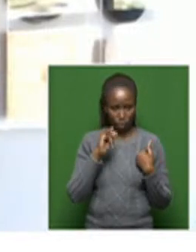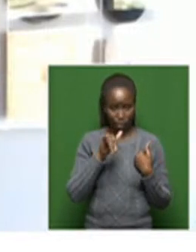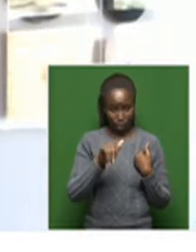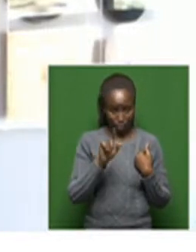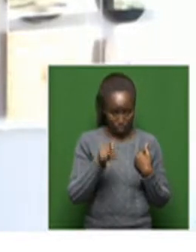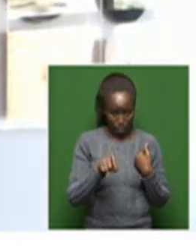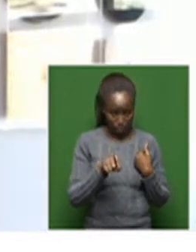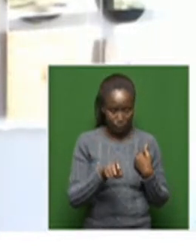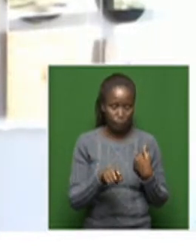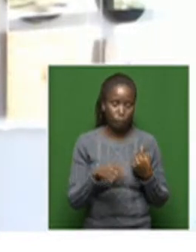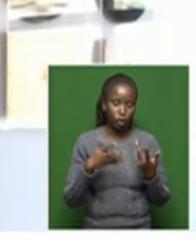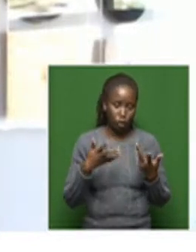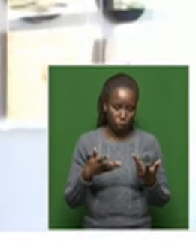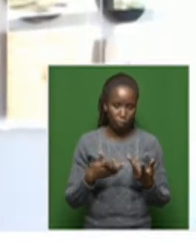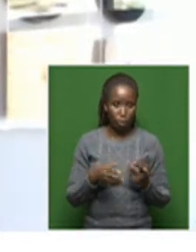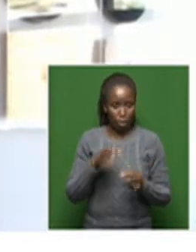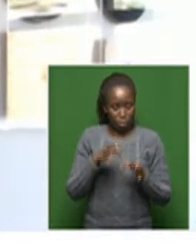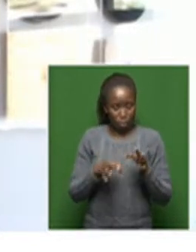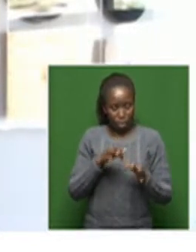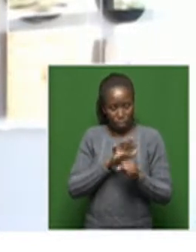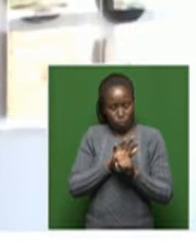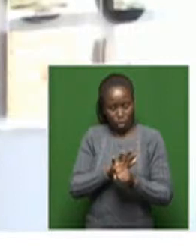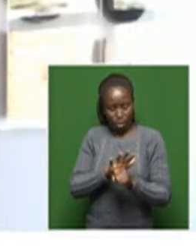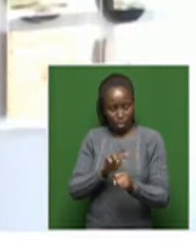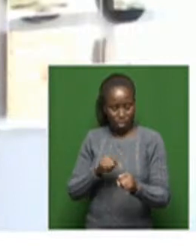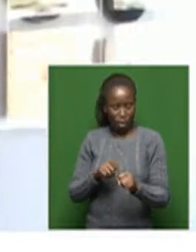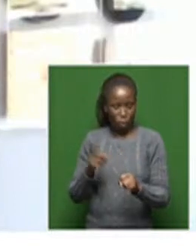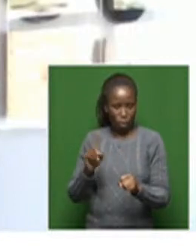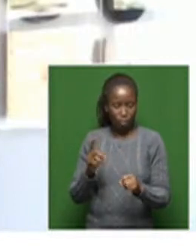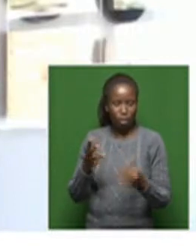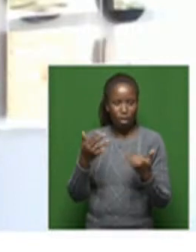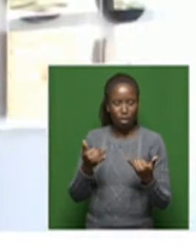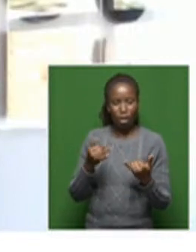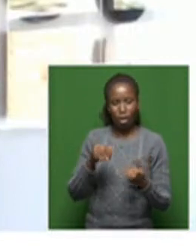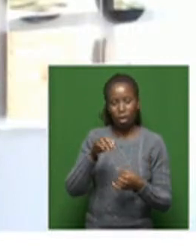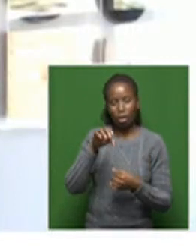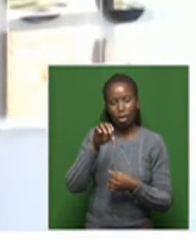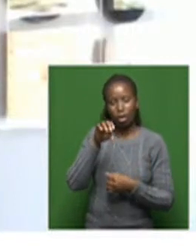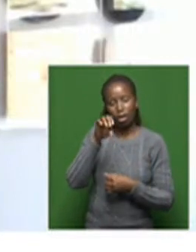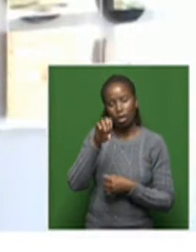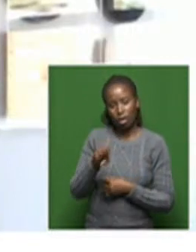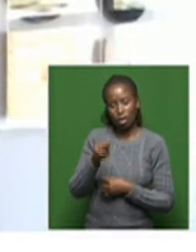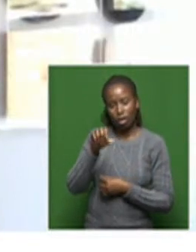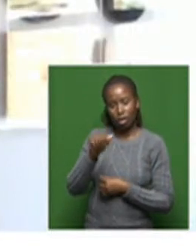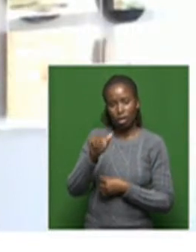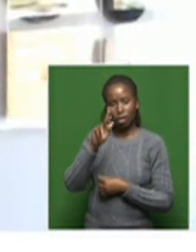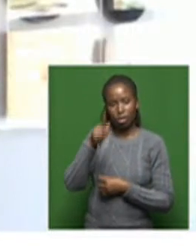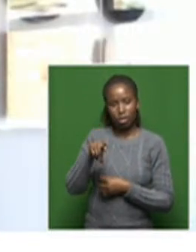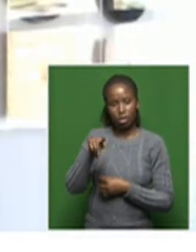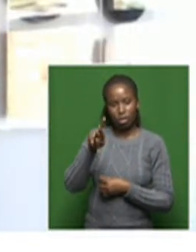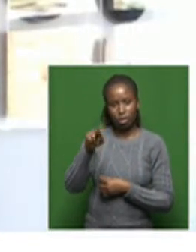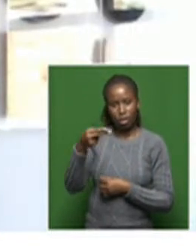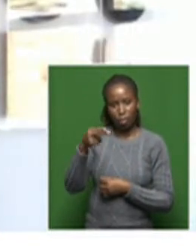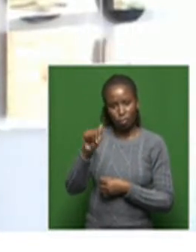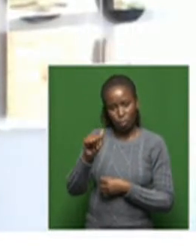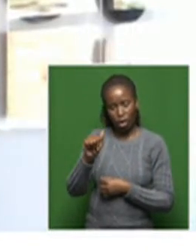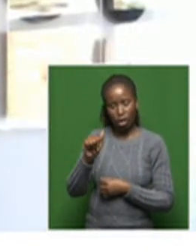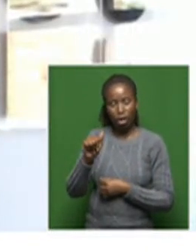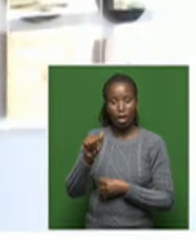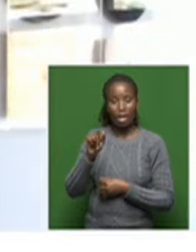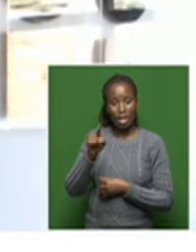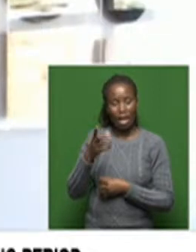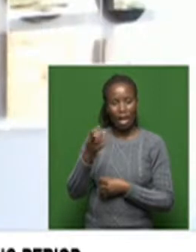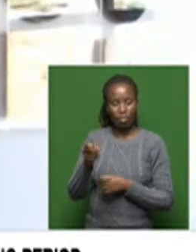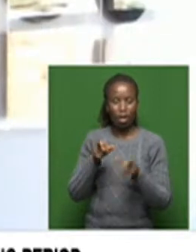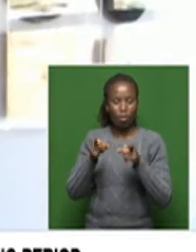From the point of view of political pressure, the reason that regulators, including SAPRA worldwide, are governed by independent